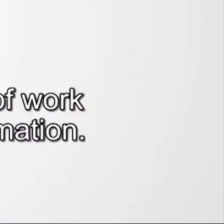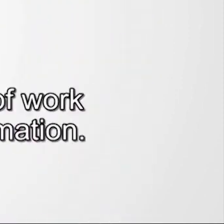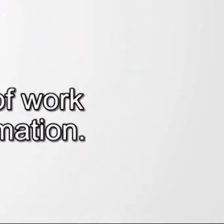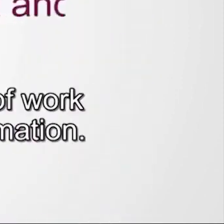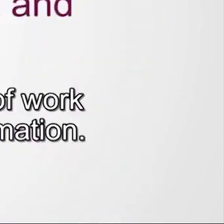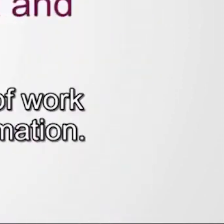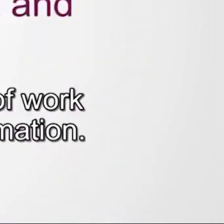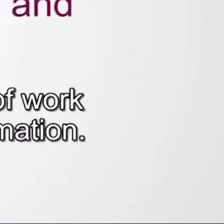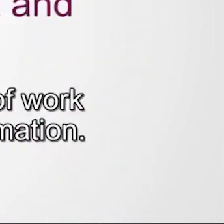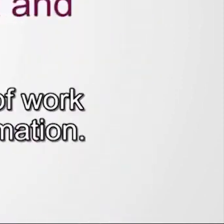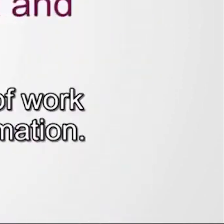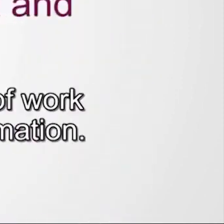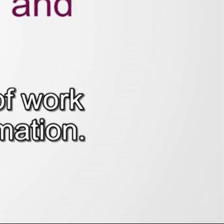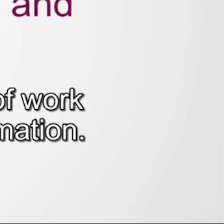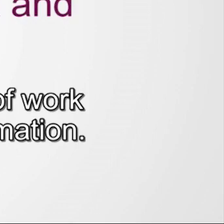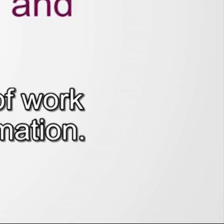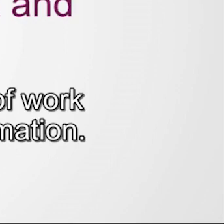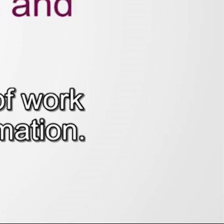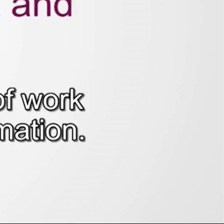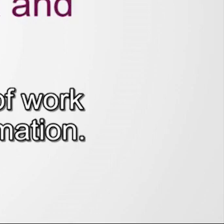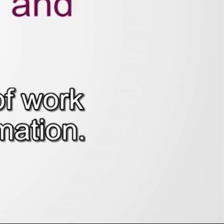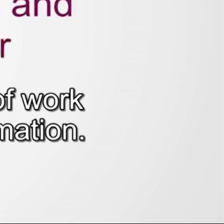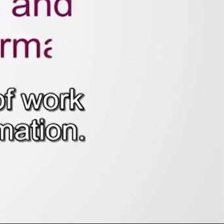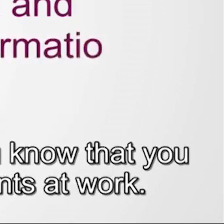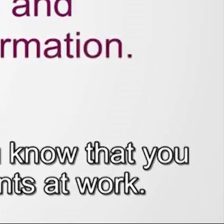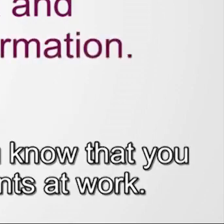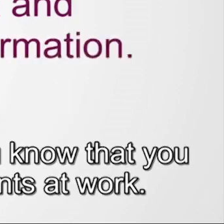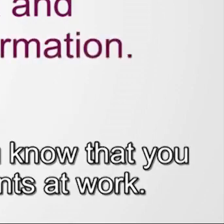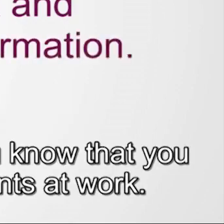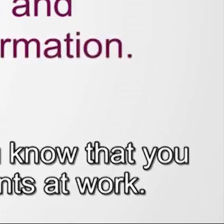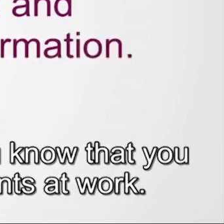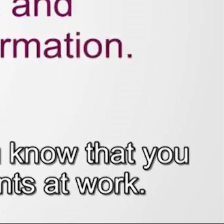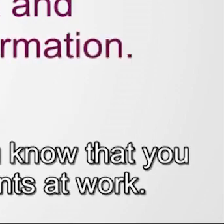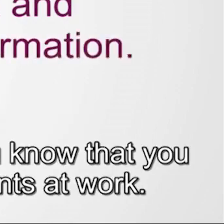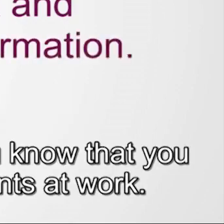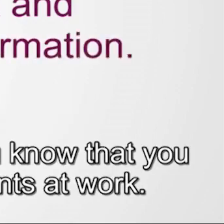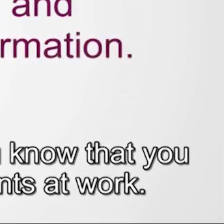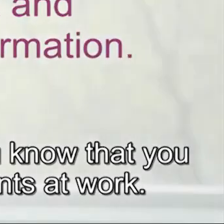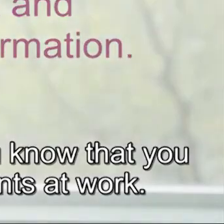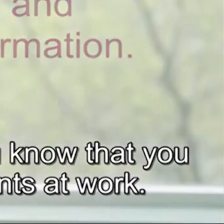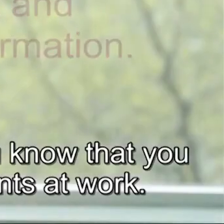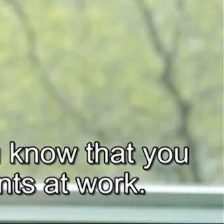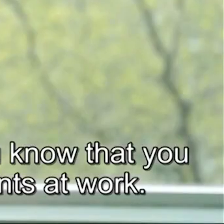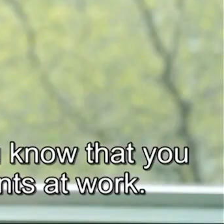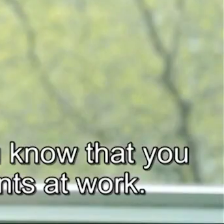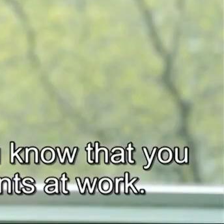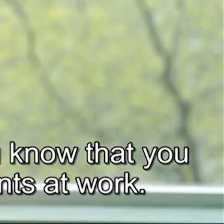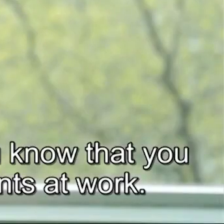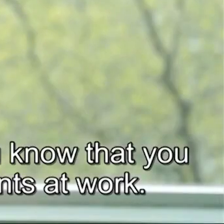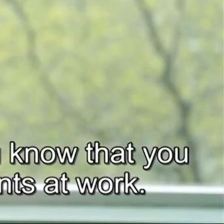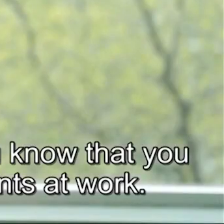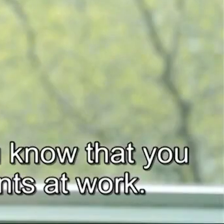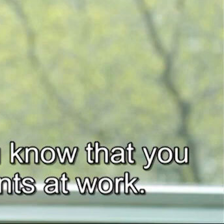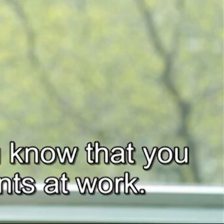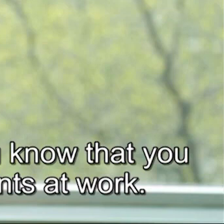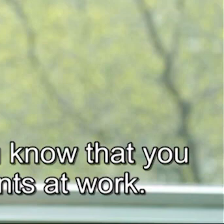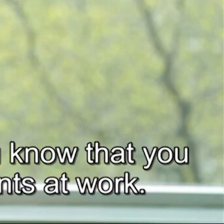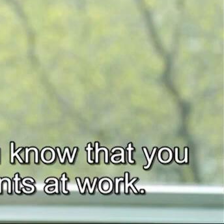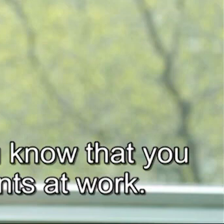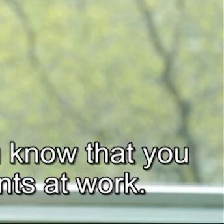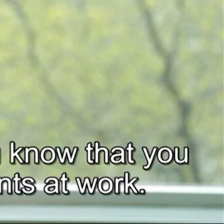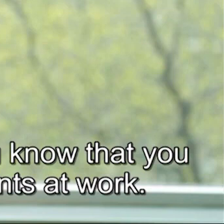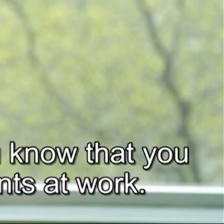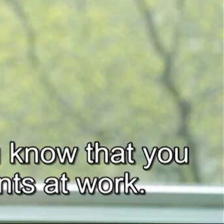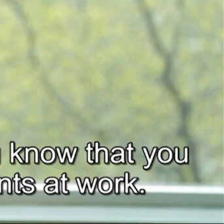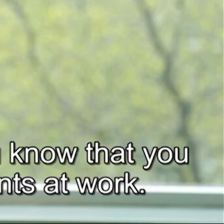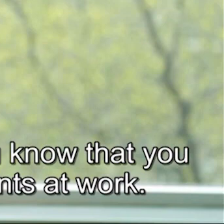doing the least amount of work and getting the most amount of information. For those of you that work in companies, you know that you